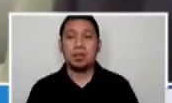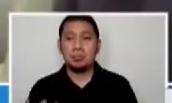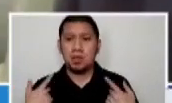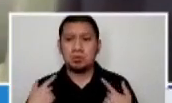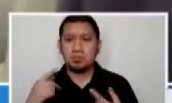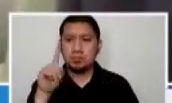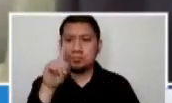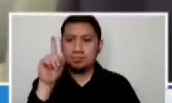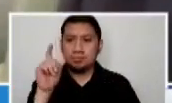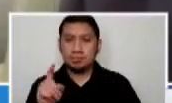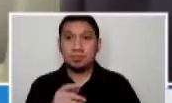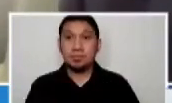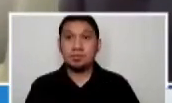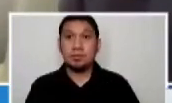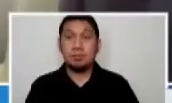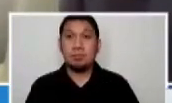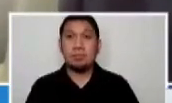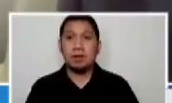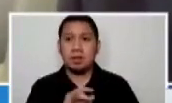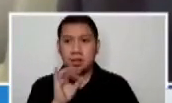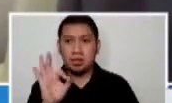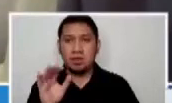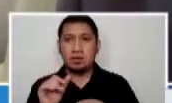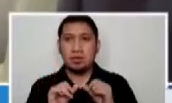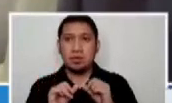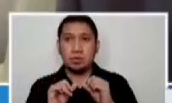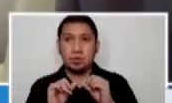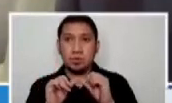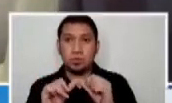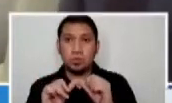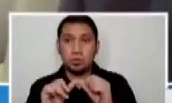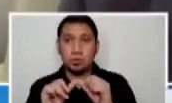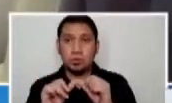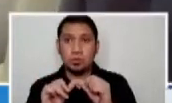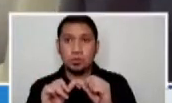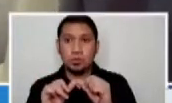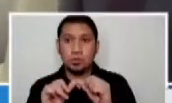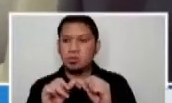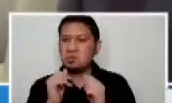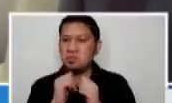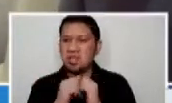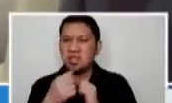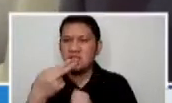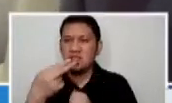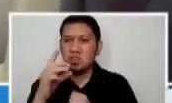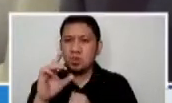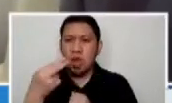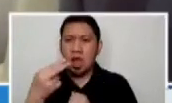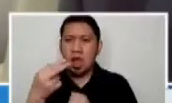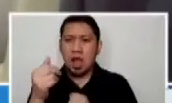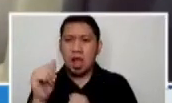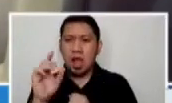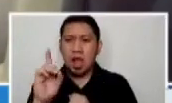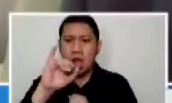baka magpahayag ang Saudi Hajj Ministry kung matutuloy ang Hajj. Although